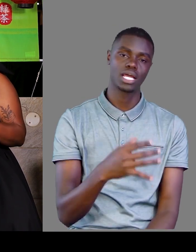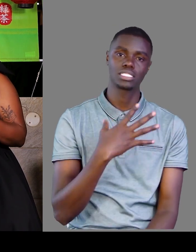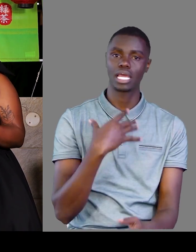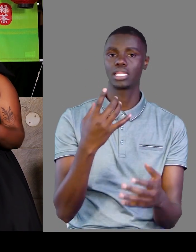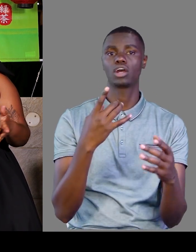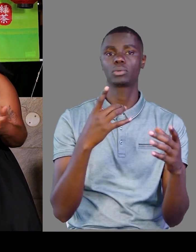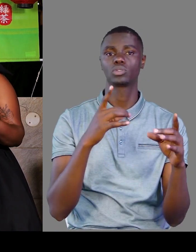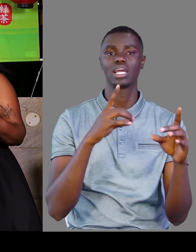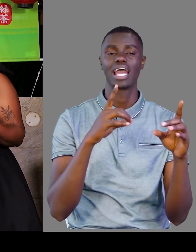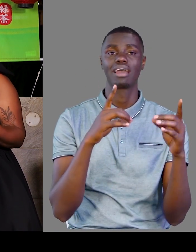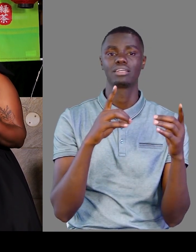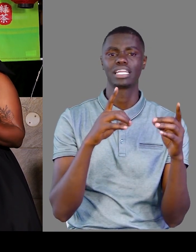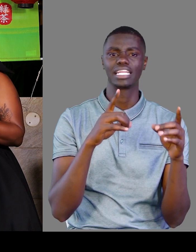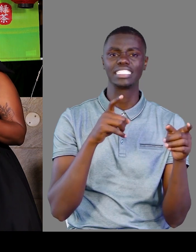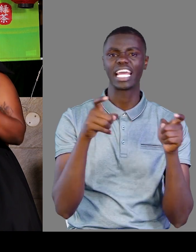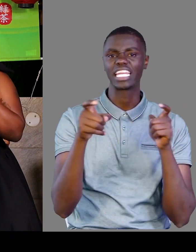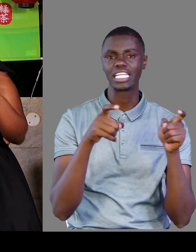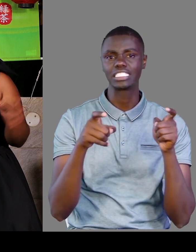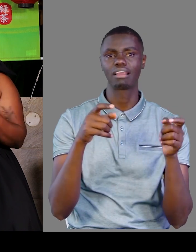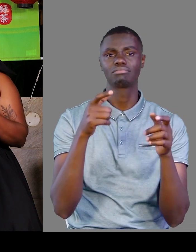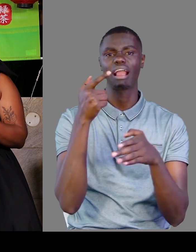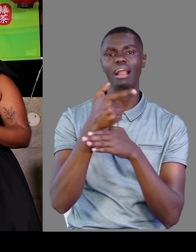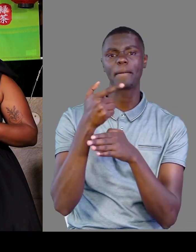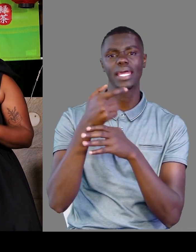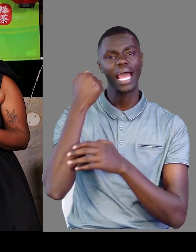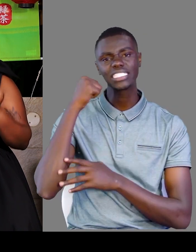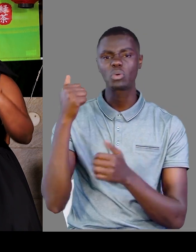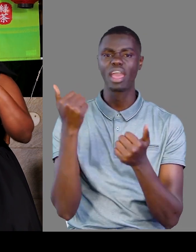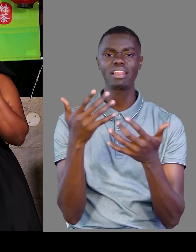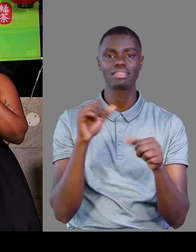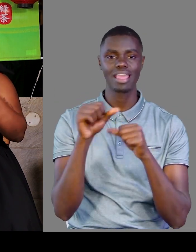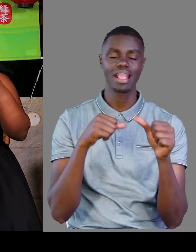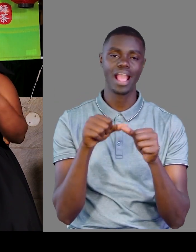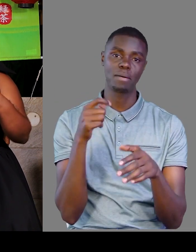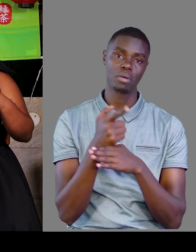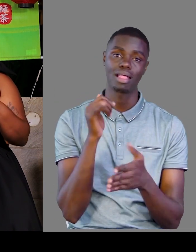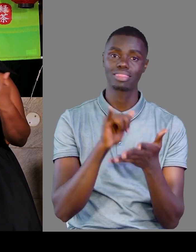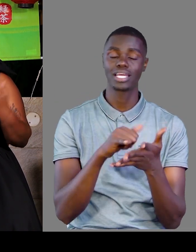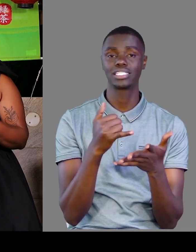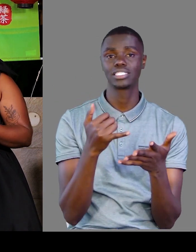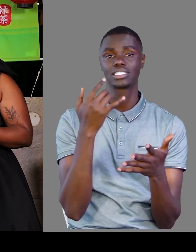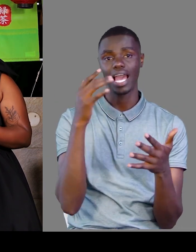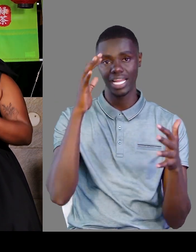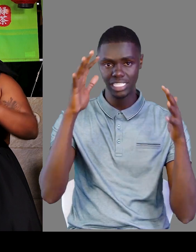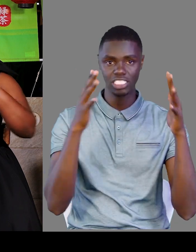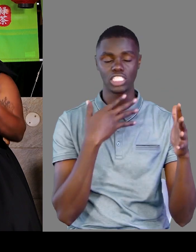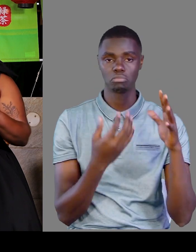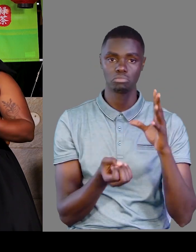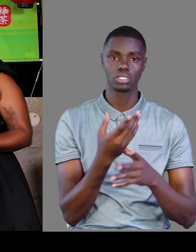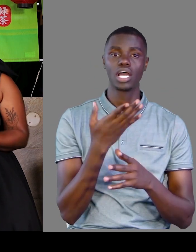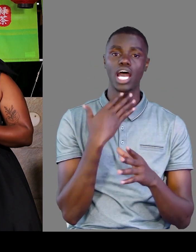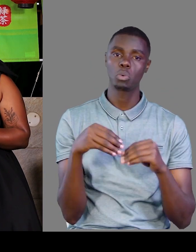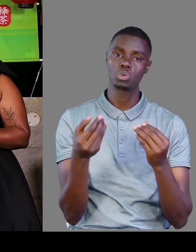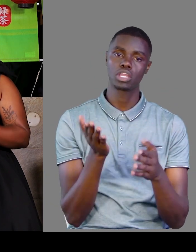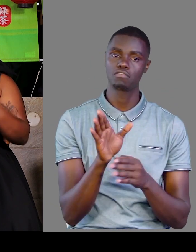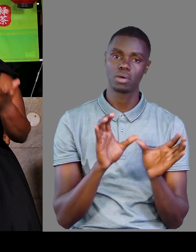about directing, camera, sound, everything about film. So that is the path I want to take. That's your path on track. I want to give back